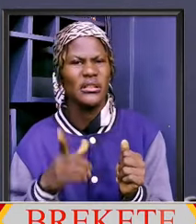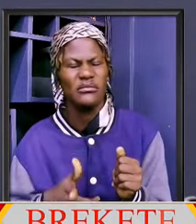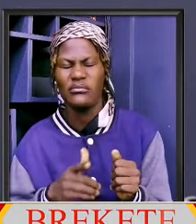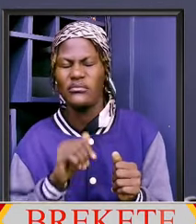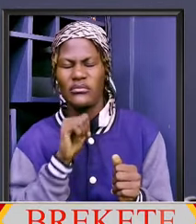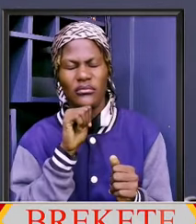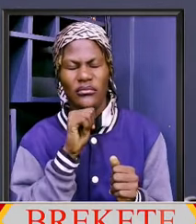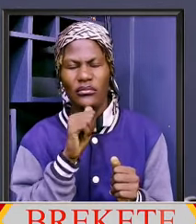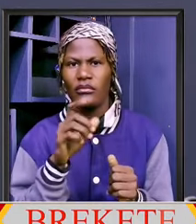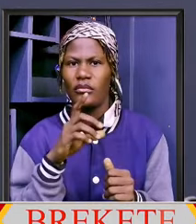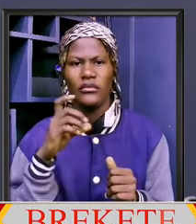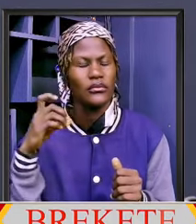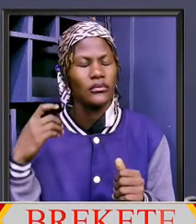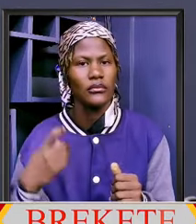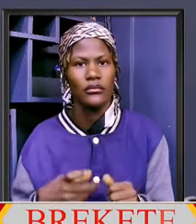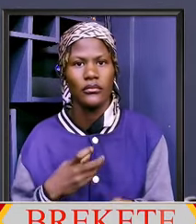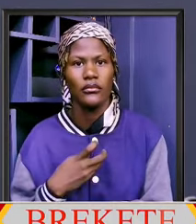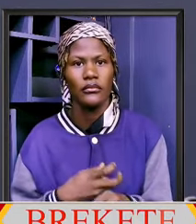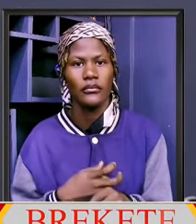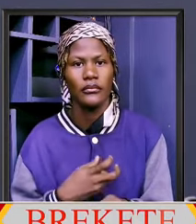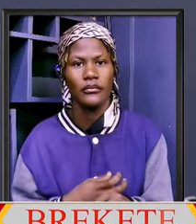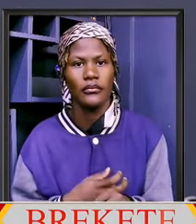here.